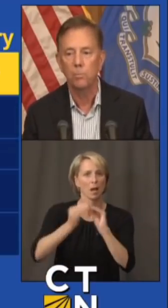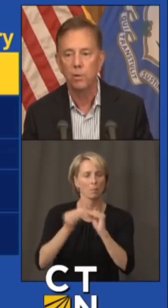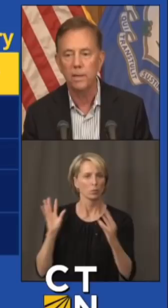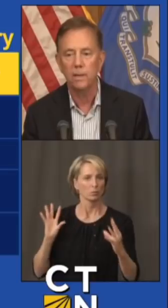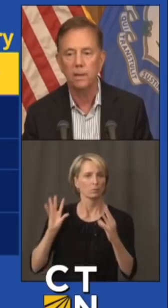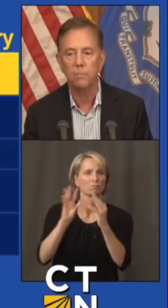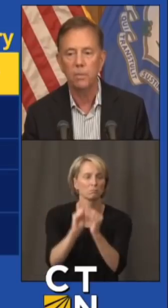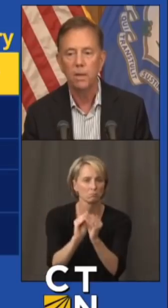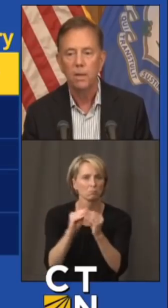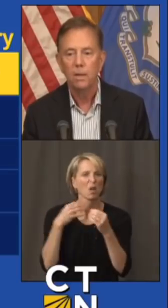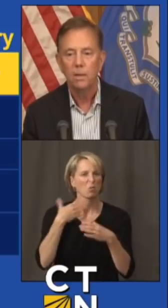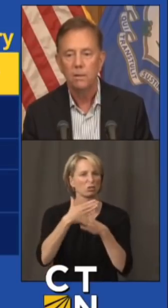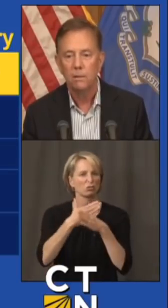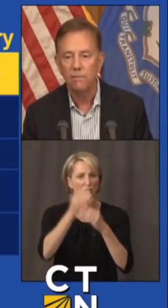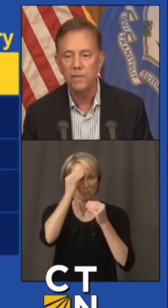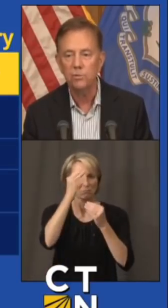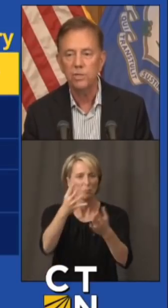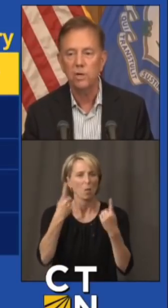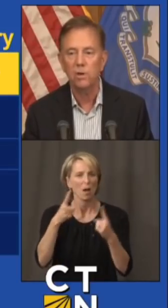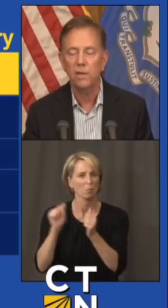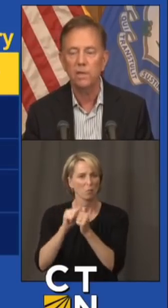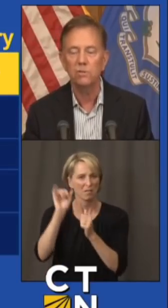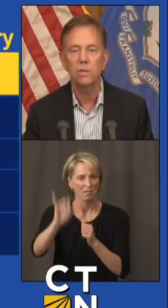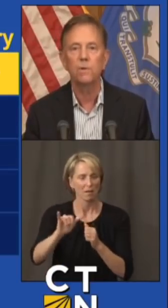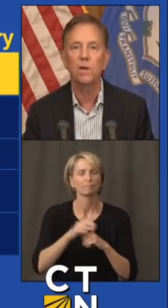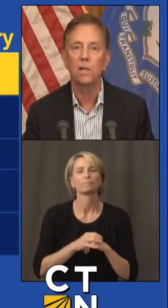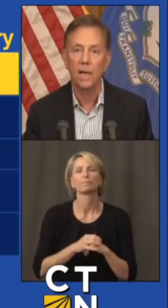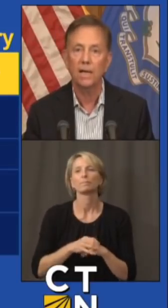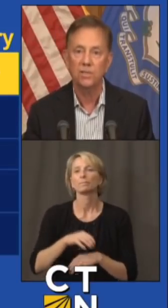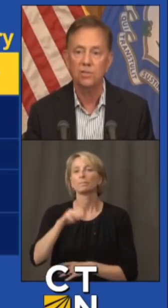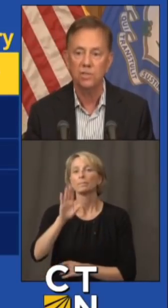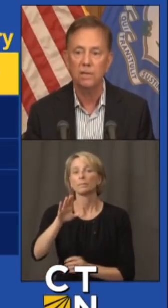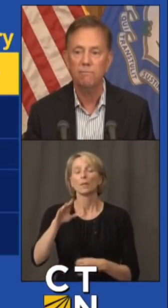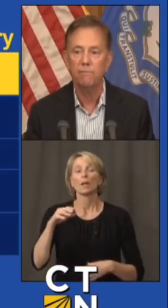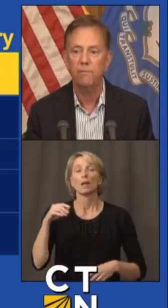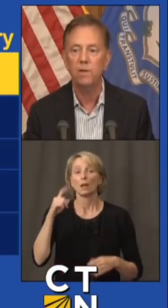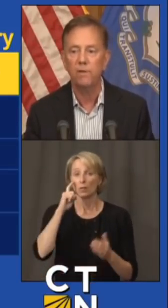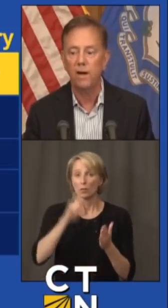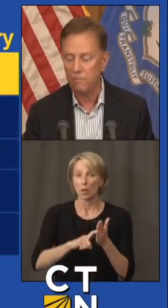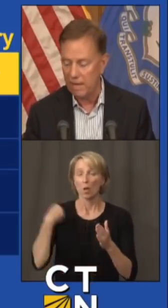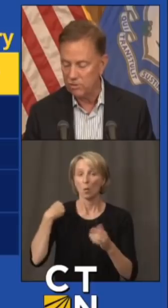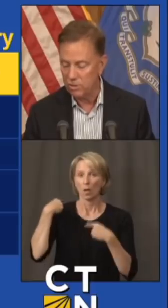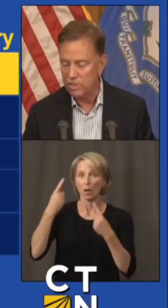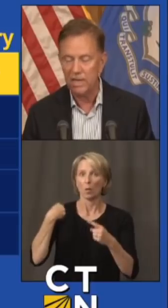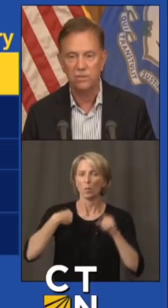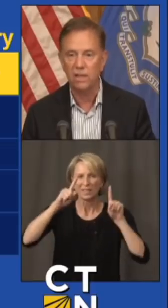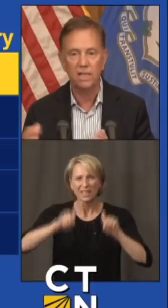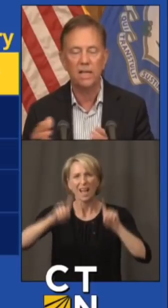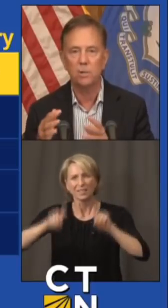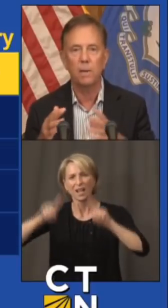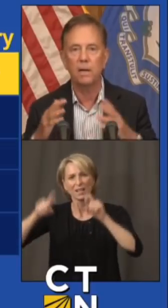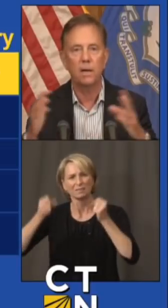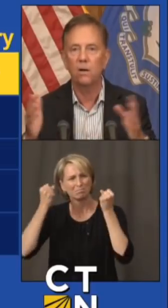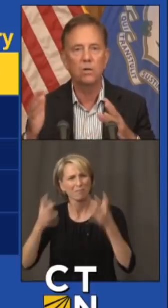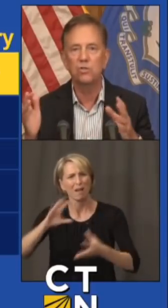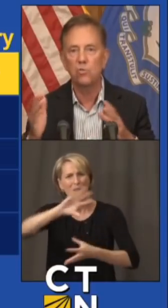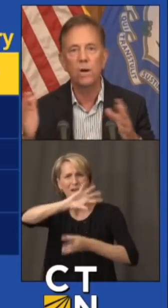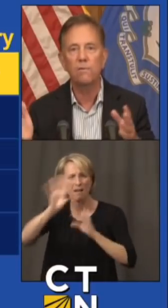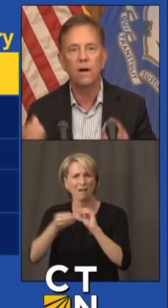is appropriate. Of interest here, I think you'll see we've done a lot of testing, 55,000 tests. I think that's